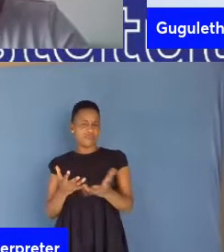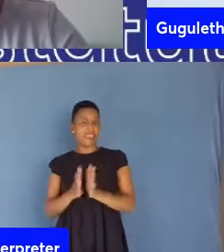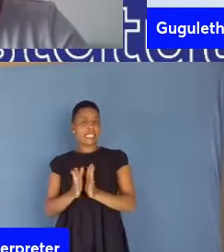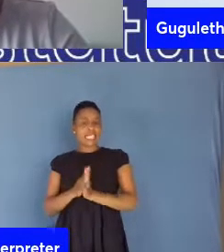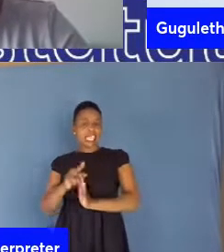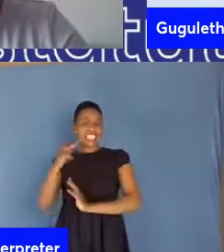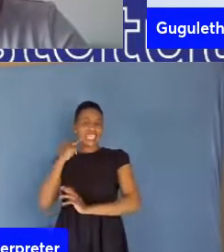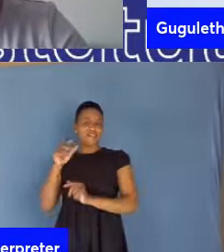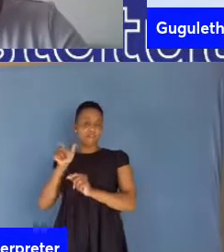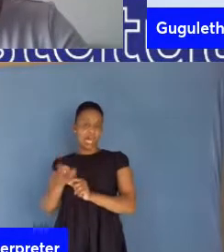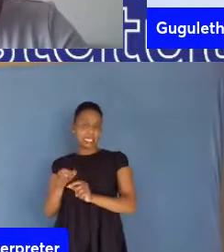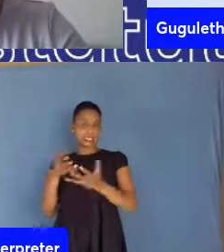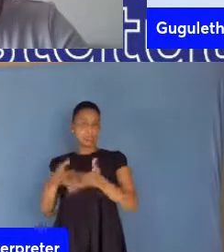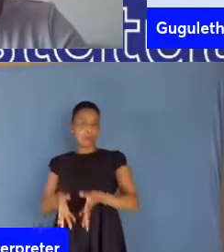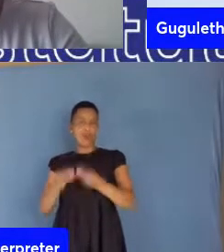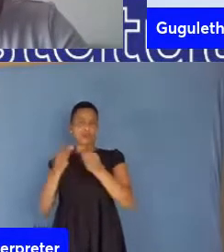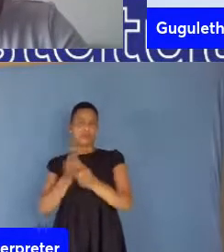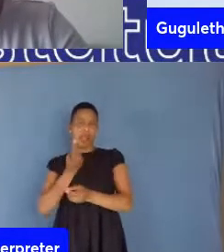person?